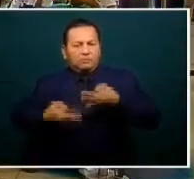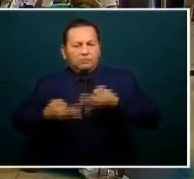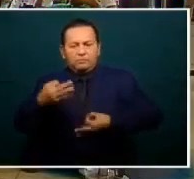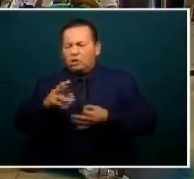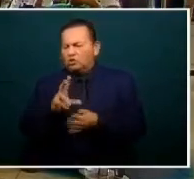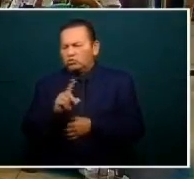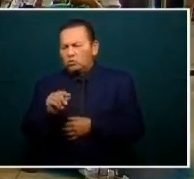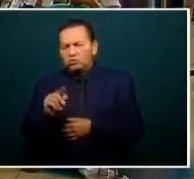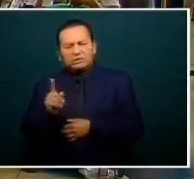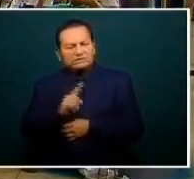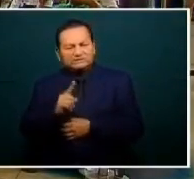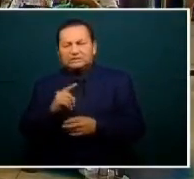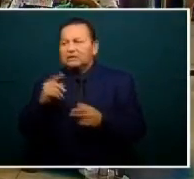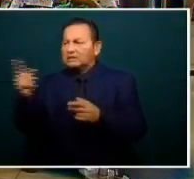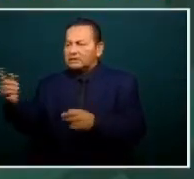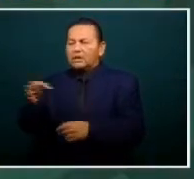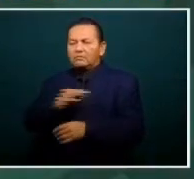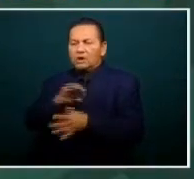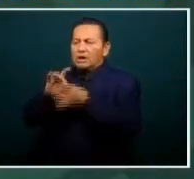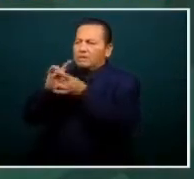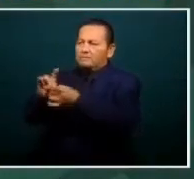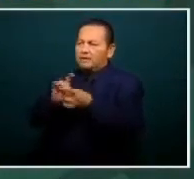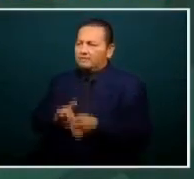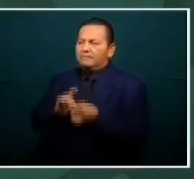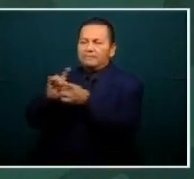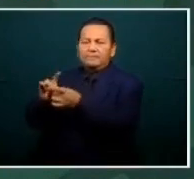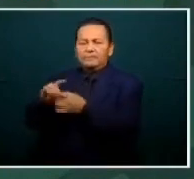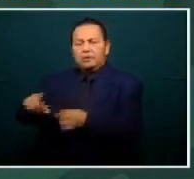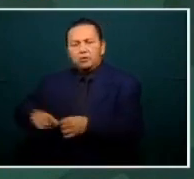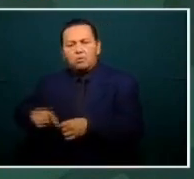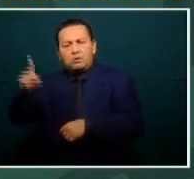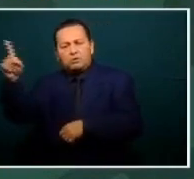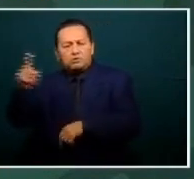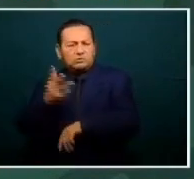and we will not have to go to legal recourses.